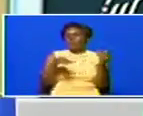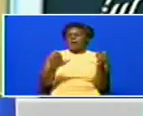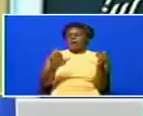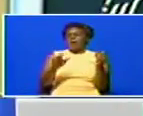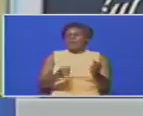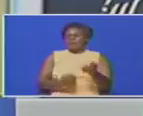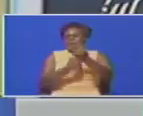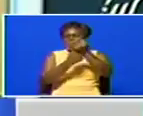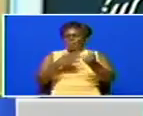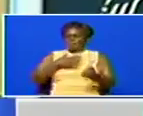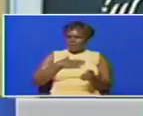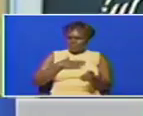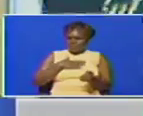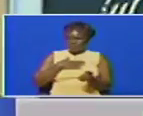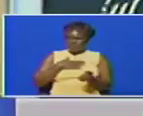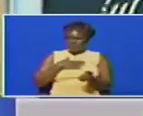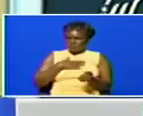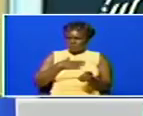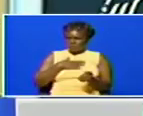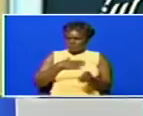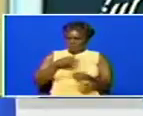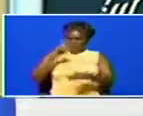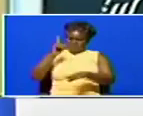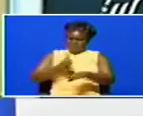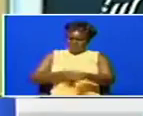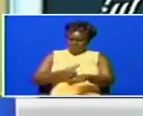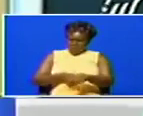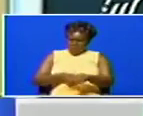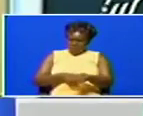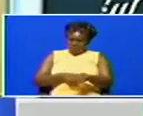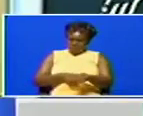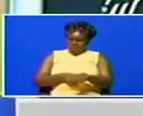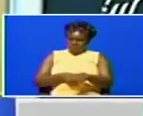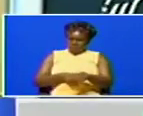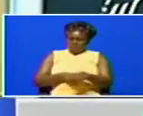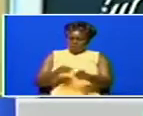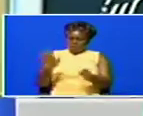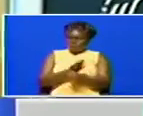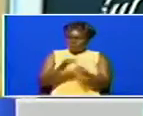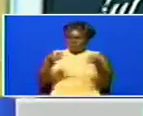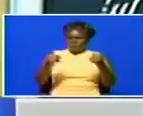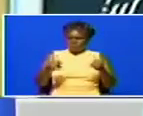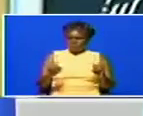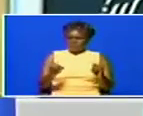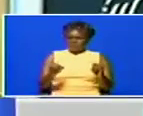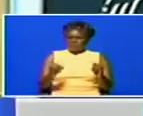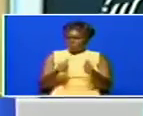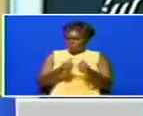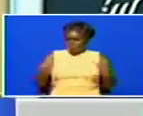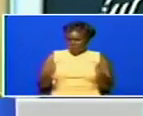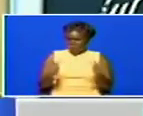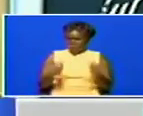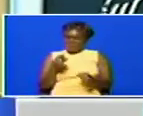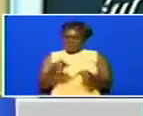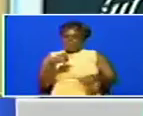with us that when fairly and fully implemented to completion,